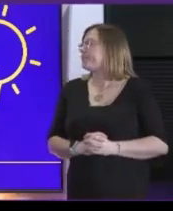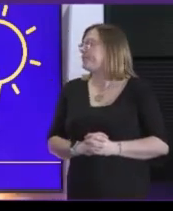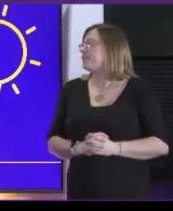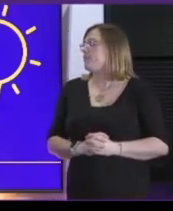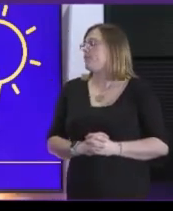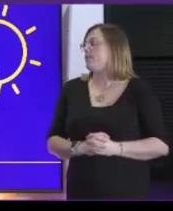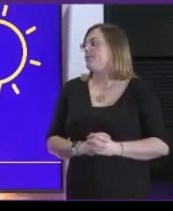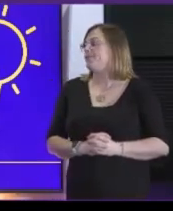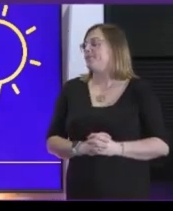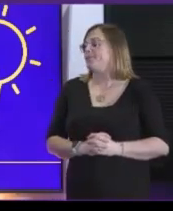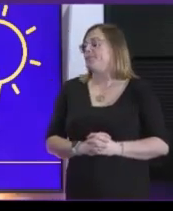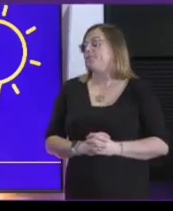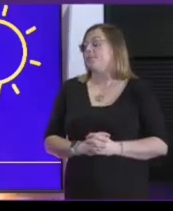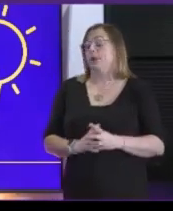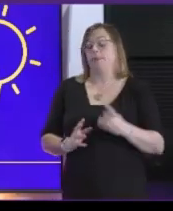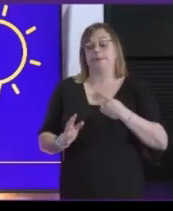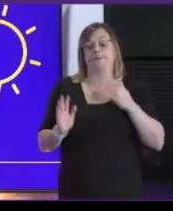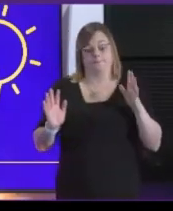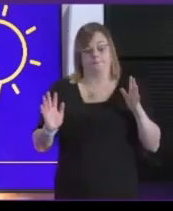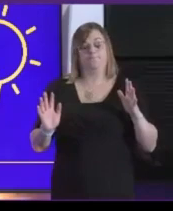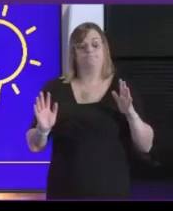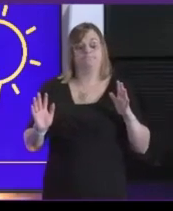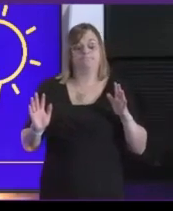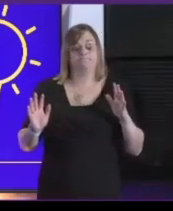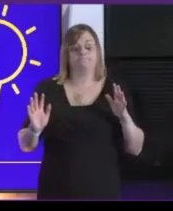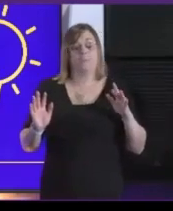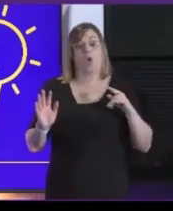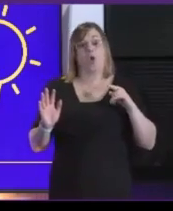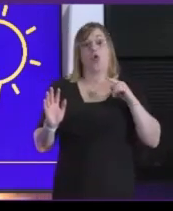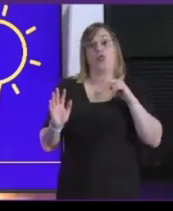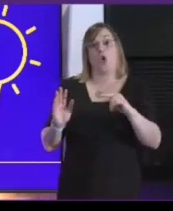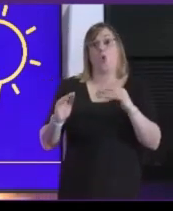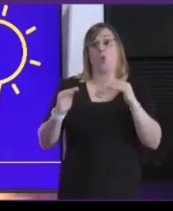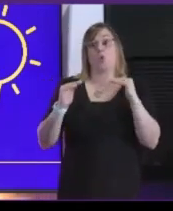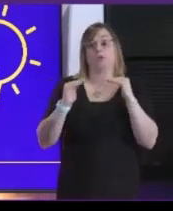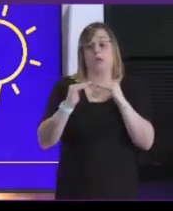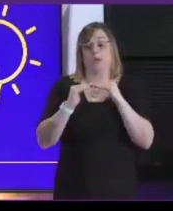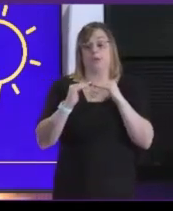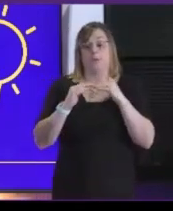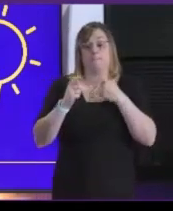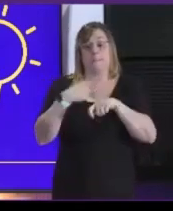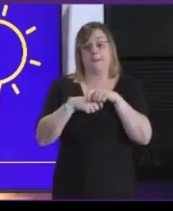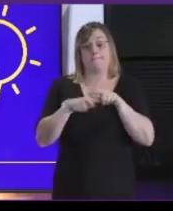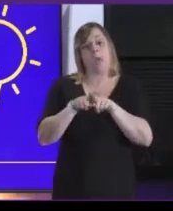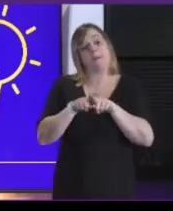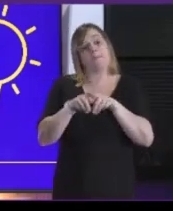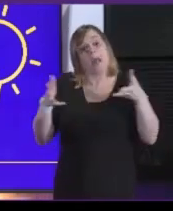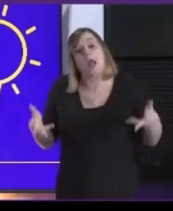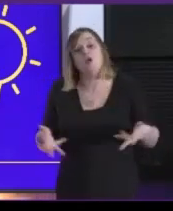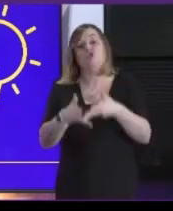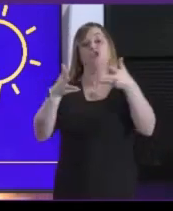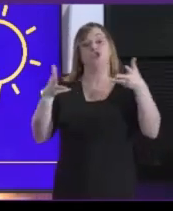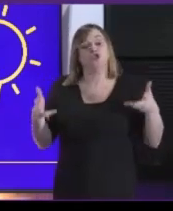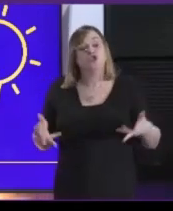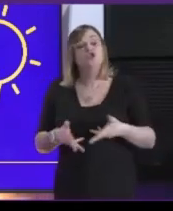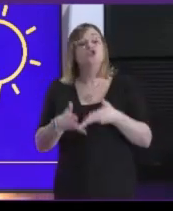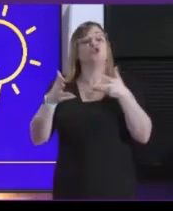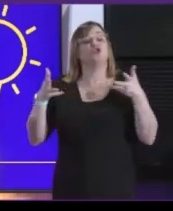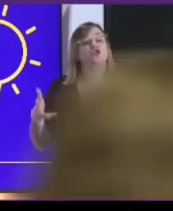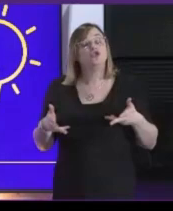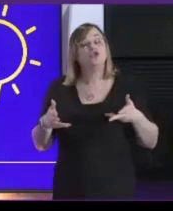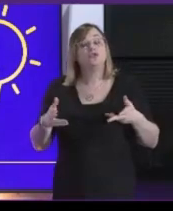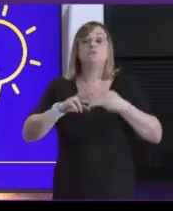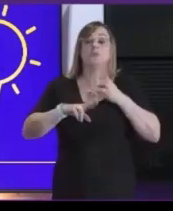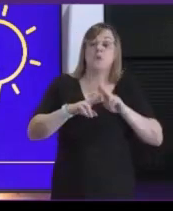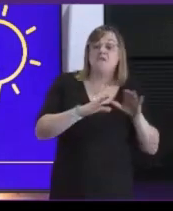The way I look at it is those standards will become encouragement. And if organizations